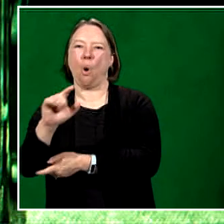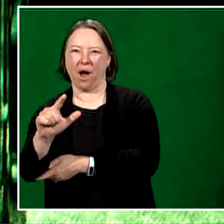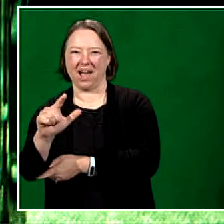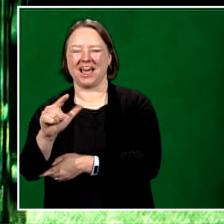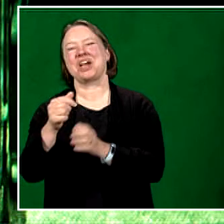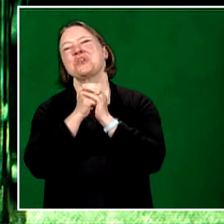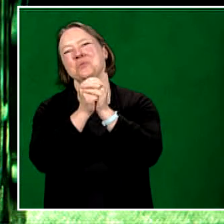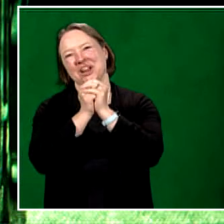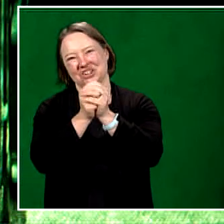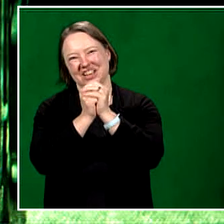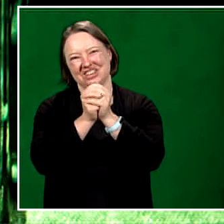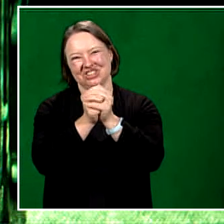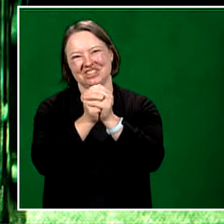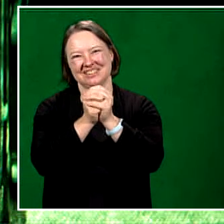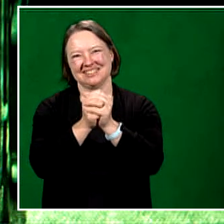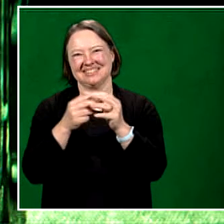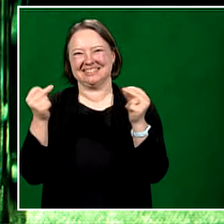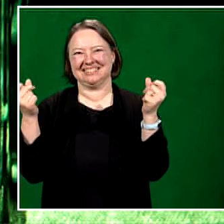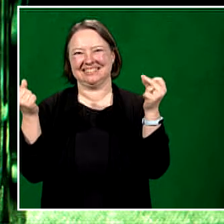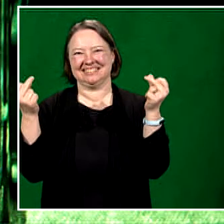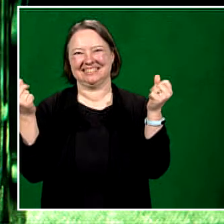Yoil. Congratulations.